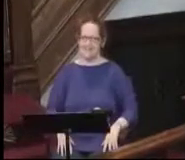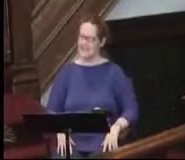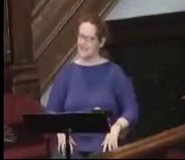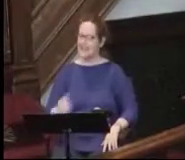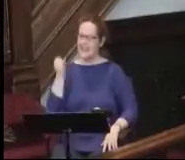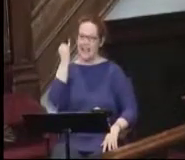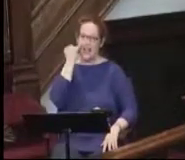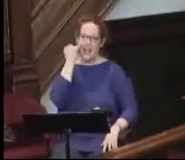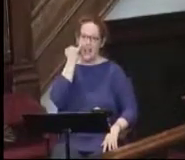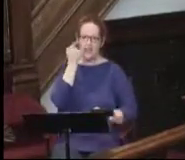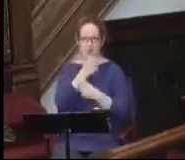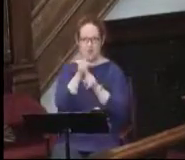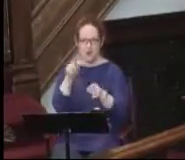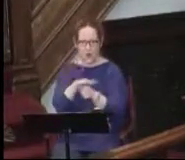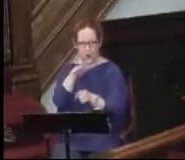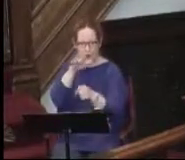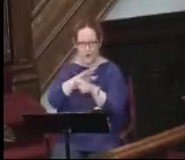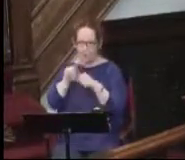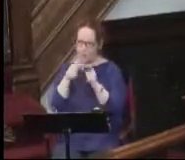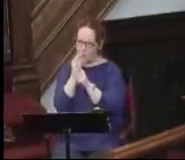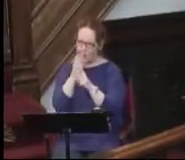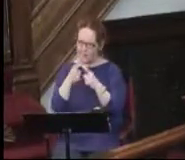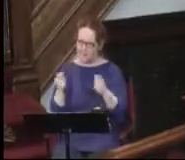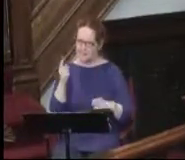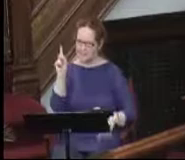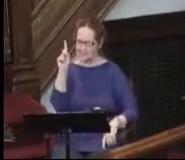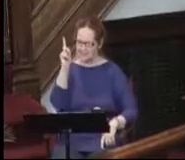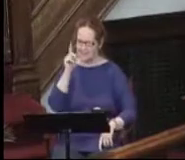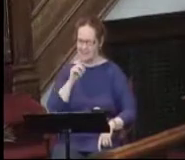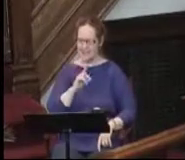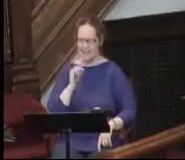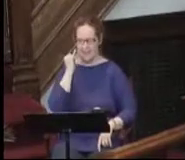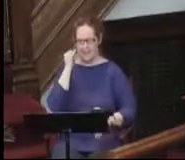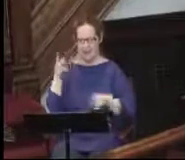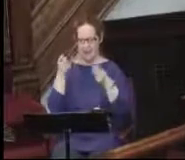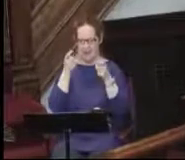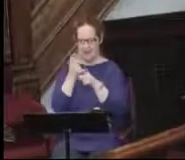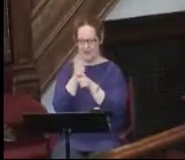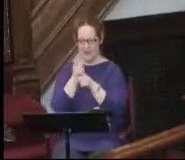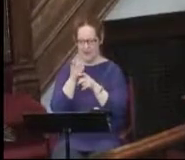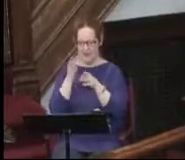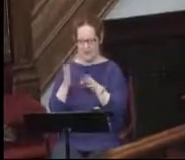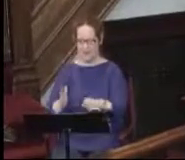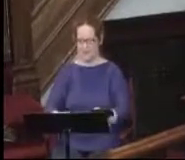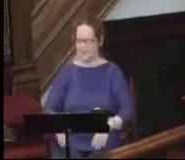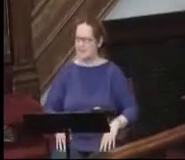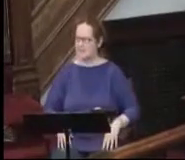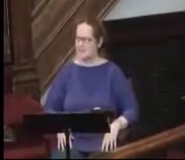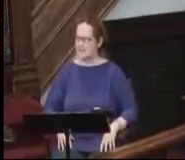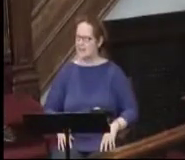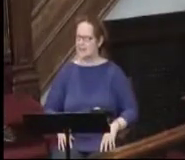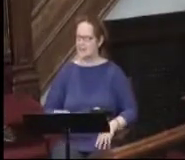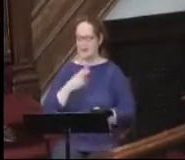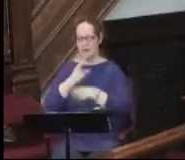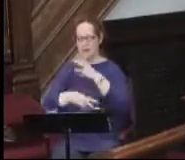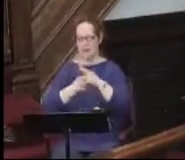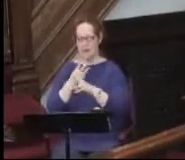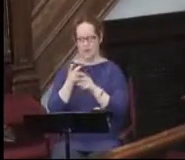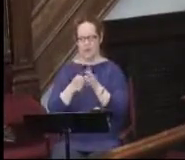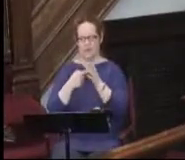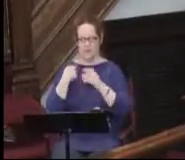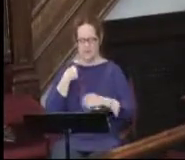If we were angry about the right things, and if we handled it the right way. The world needs